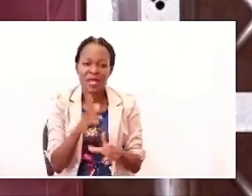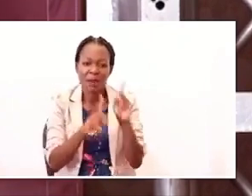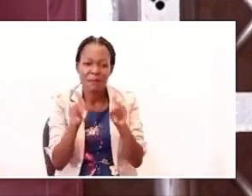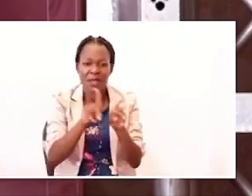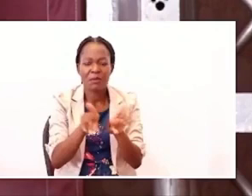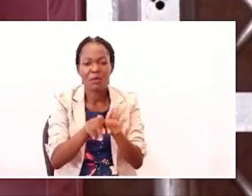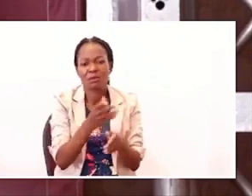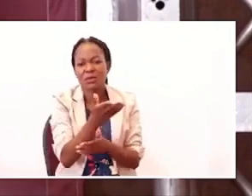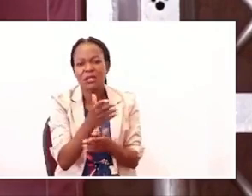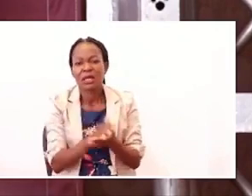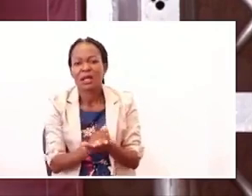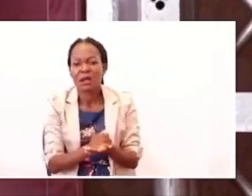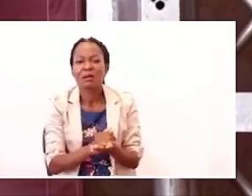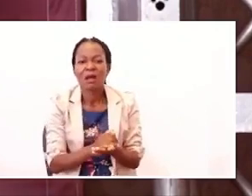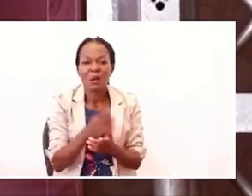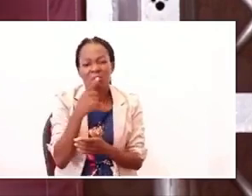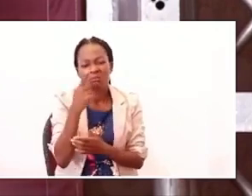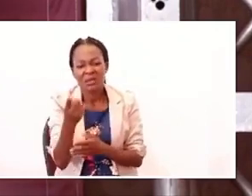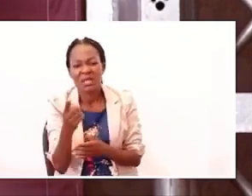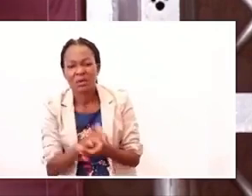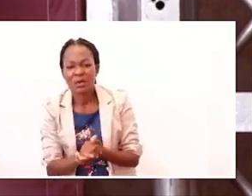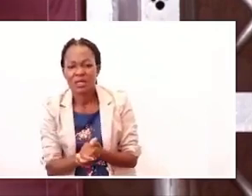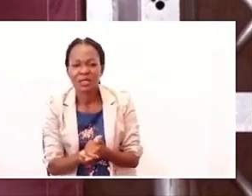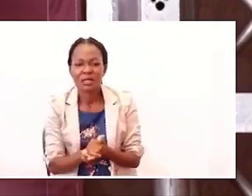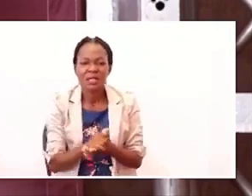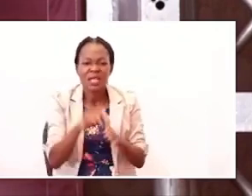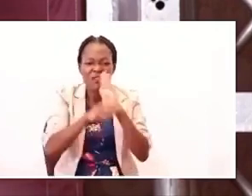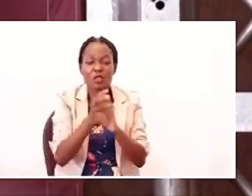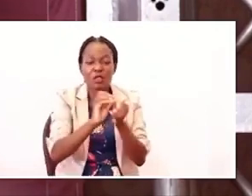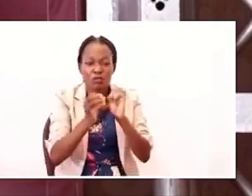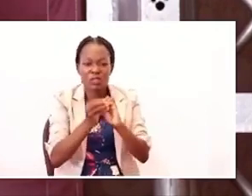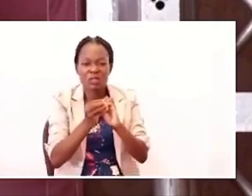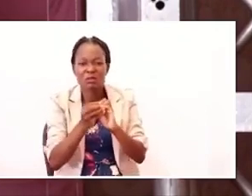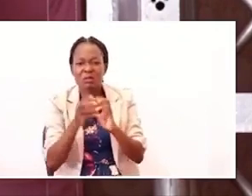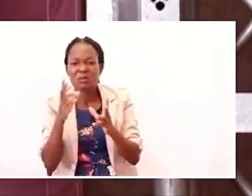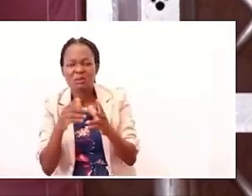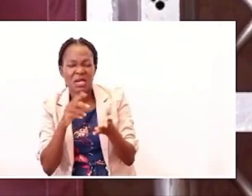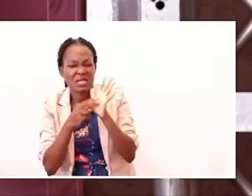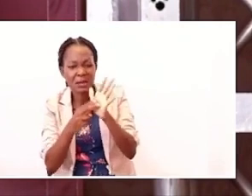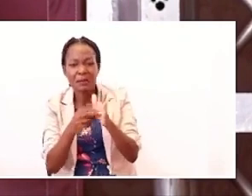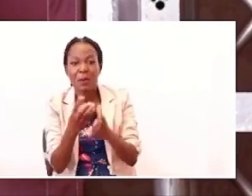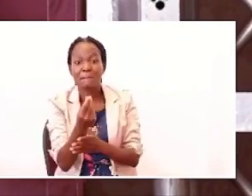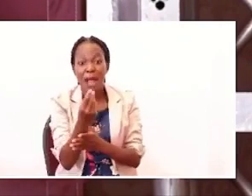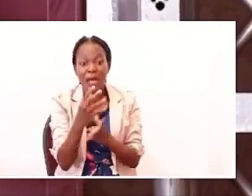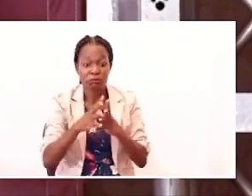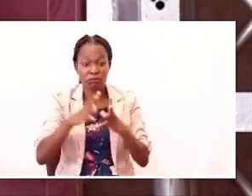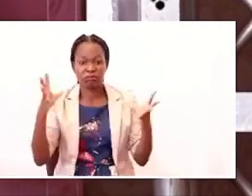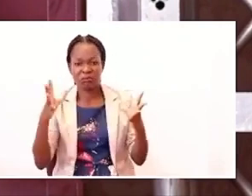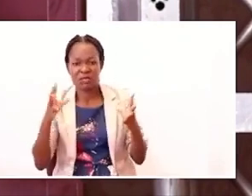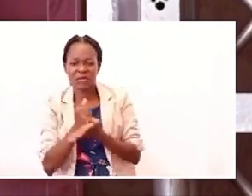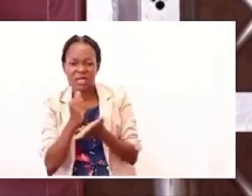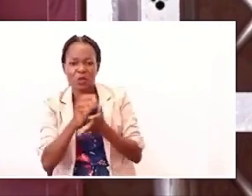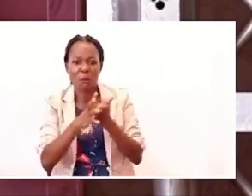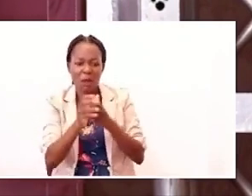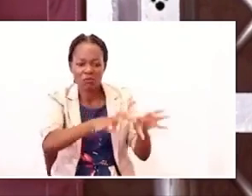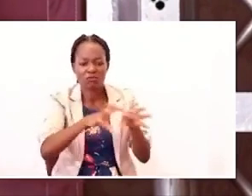Irving Fisher emphasize that inflation is caused by a scenario where too much money chases too few goods, it is